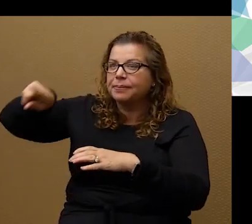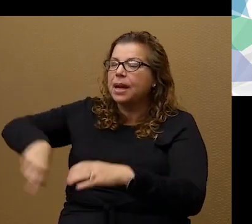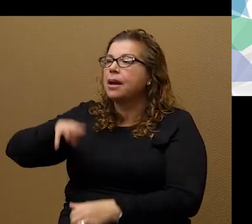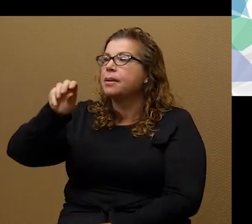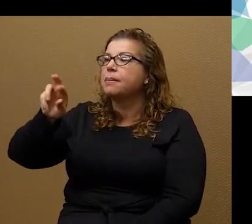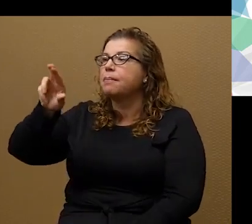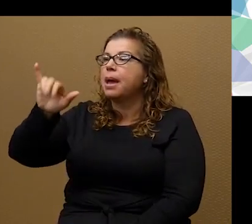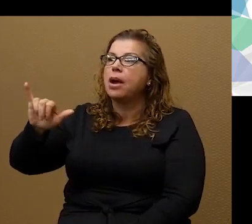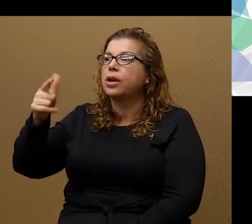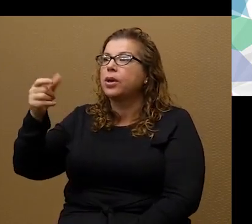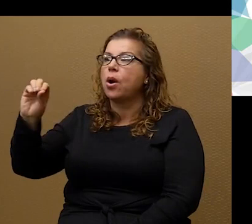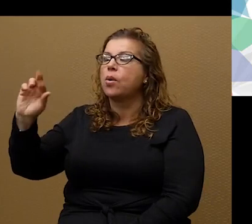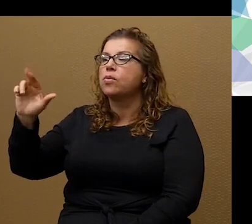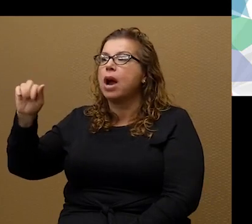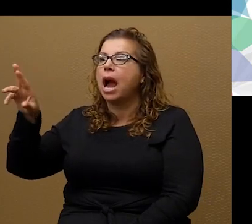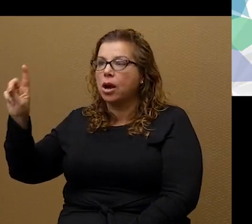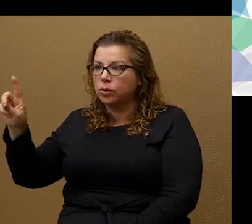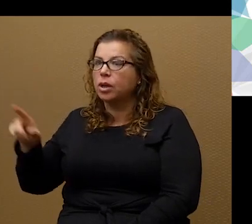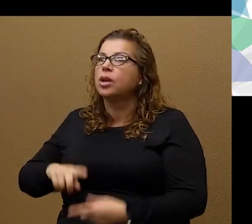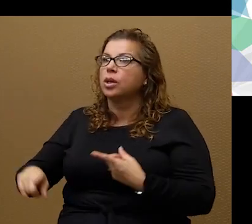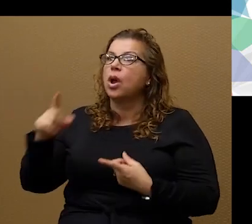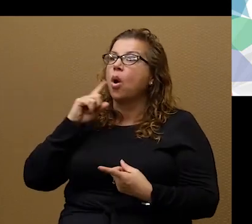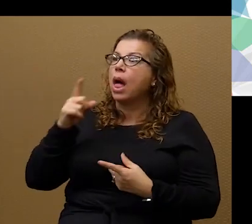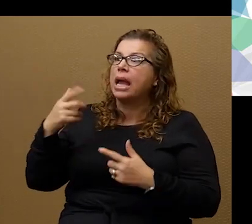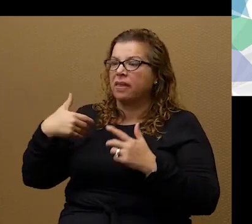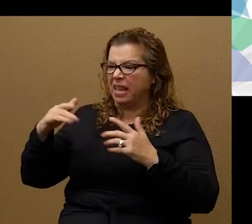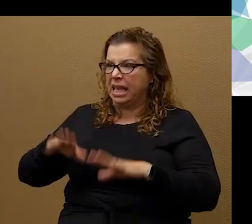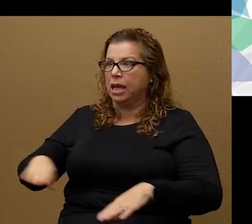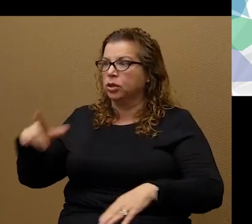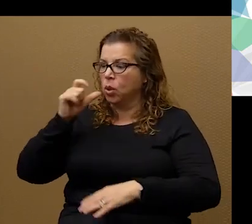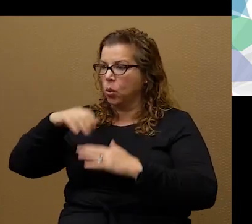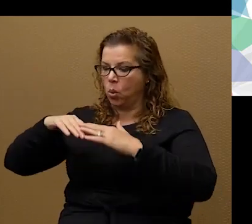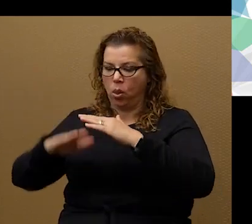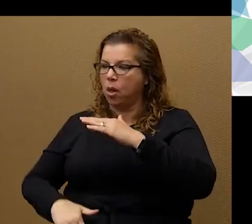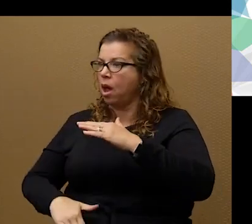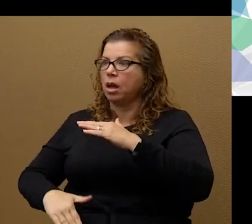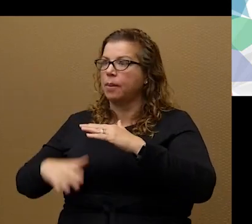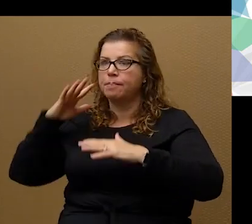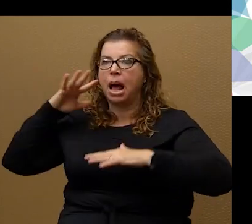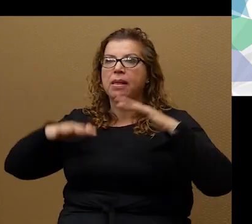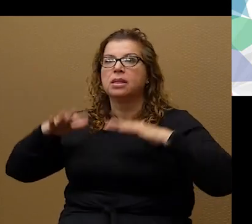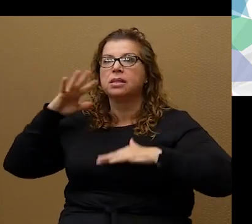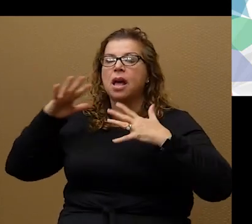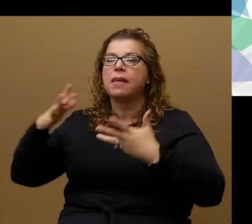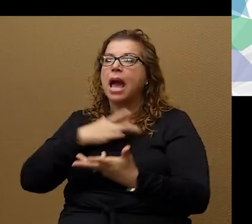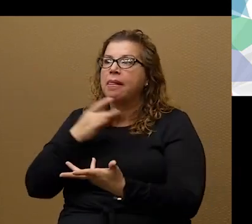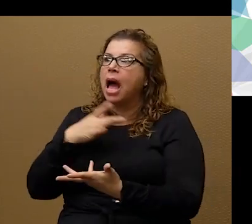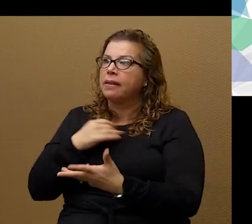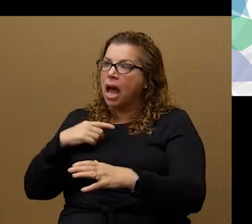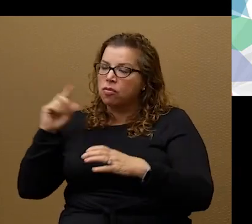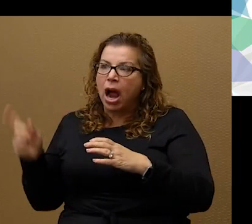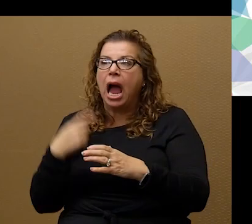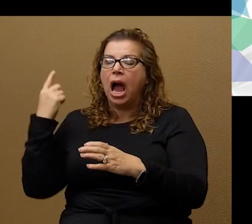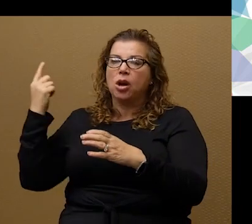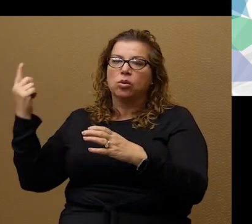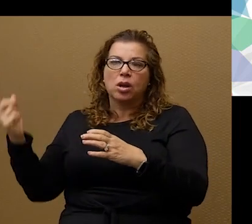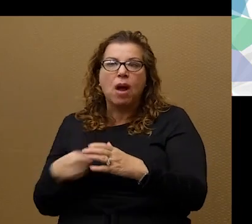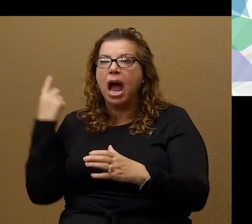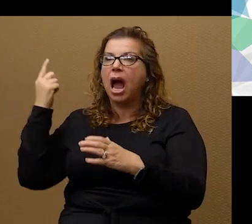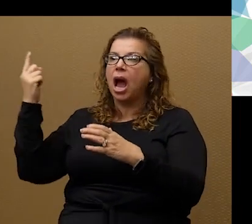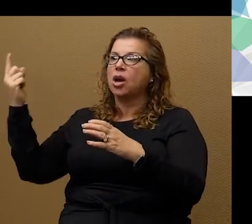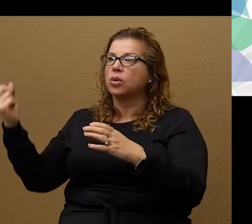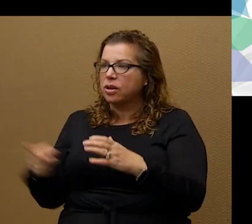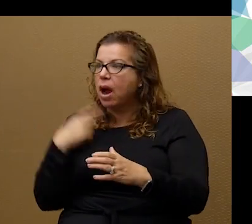been on the swing for 2 hours now, we need to get off. They might spin, run. We have our kids who